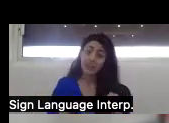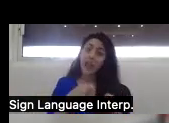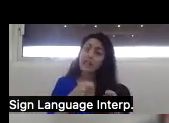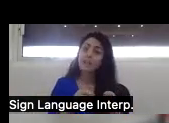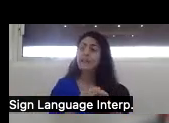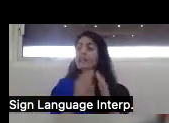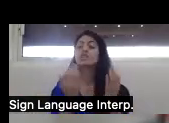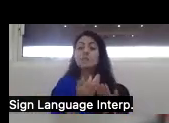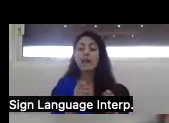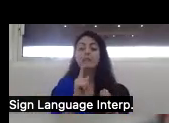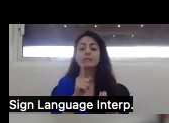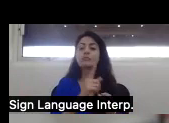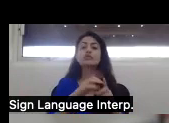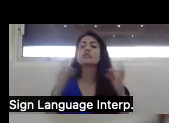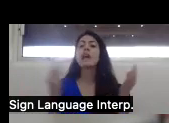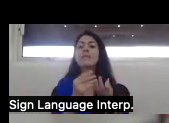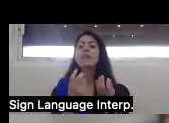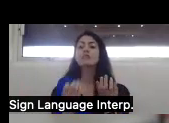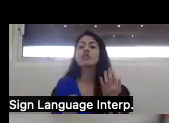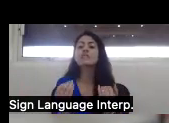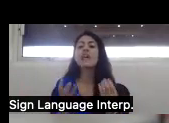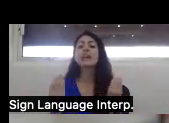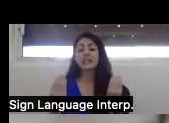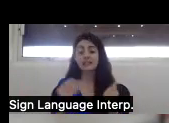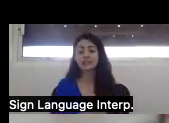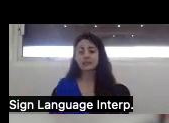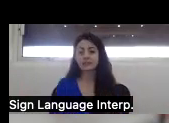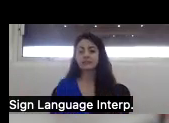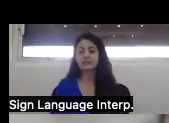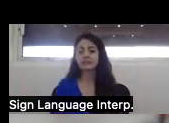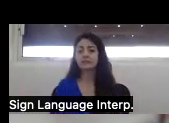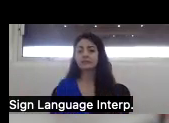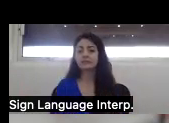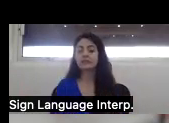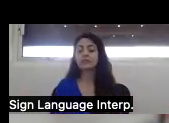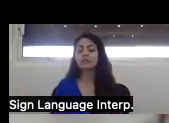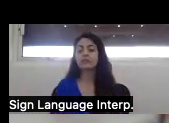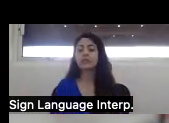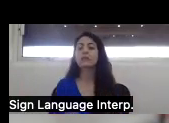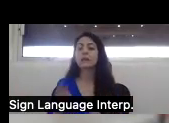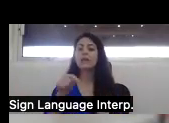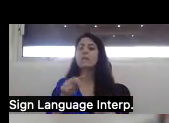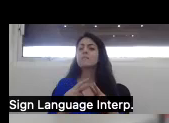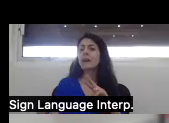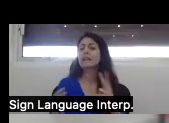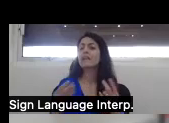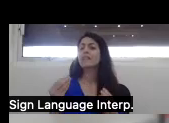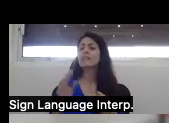what are the special actual needs to make, to level this big gap.